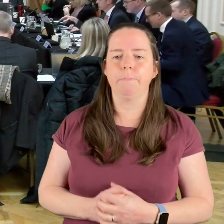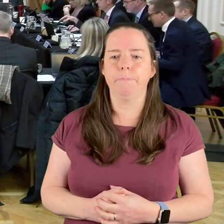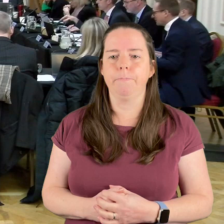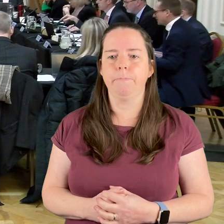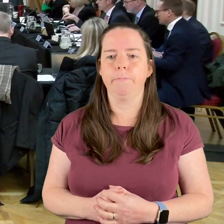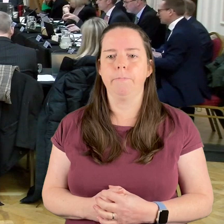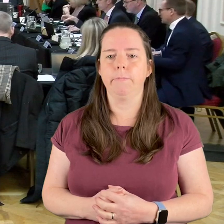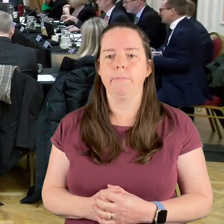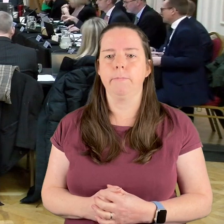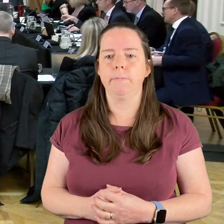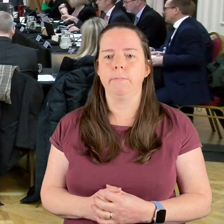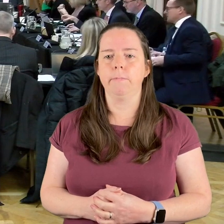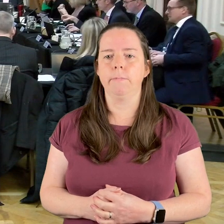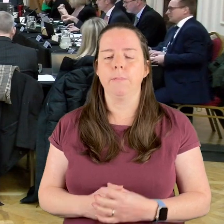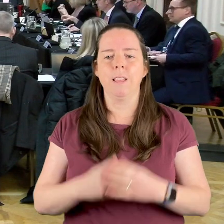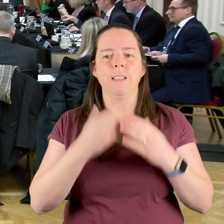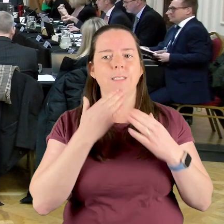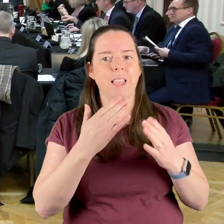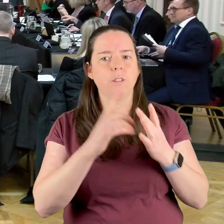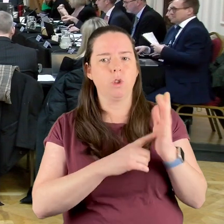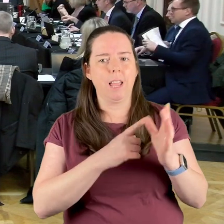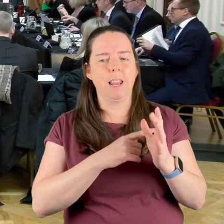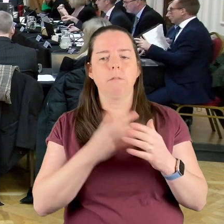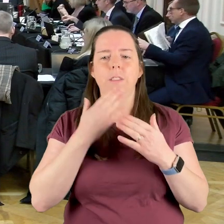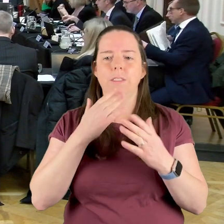board, please. Martin.